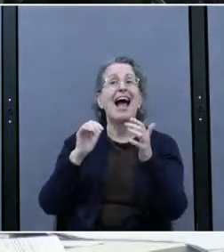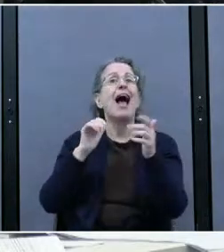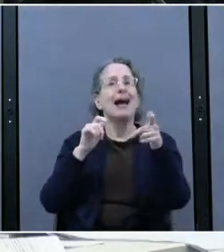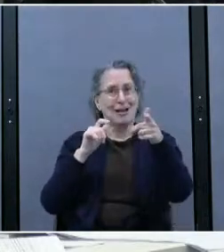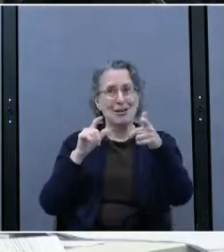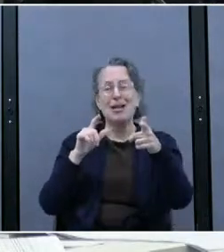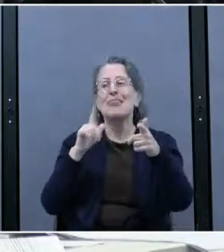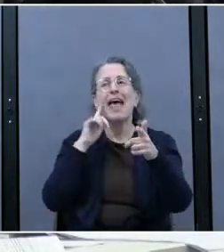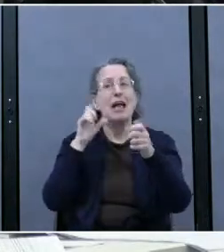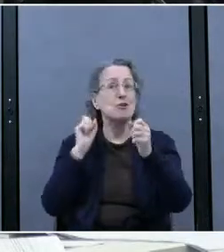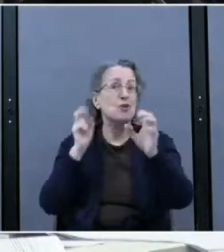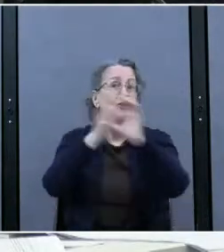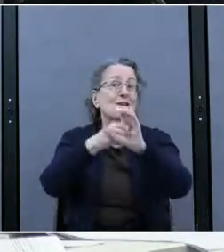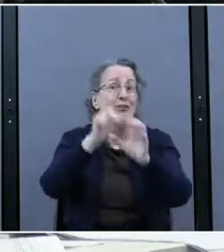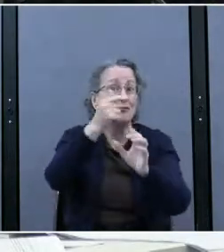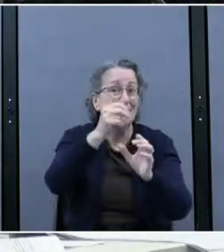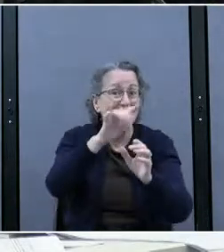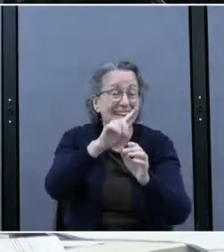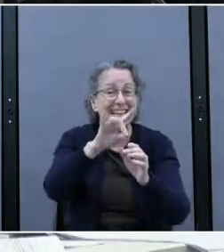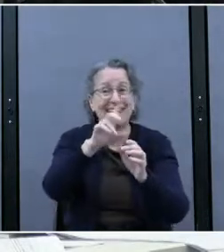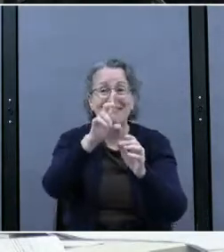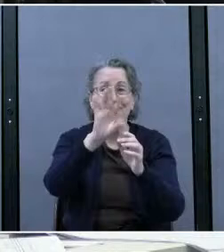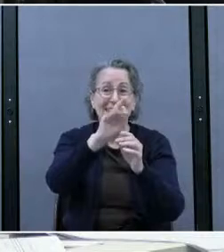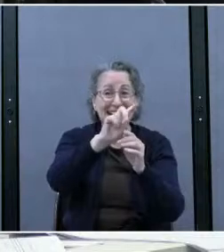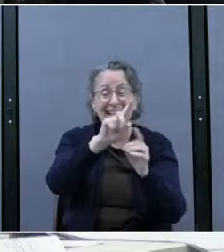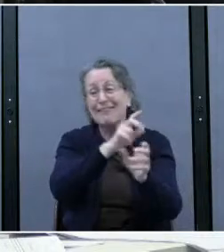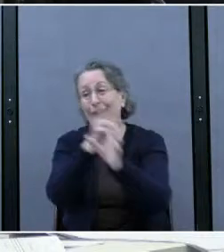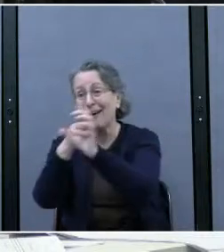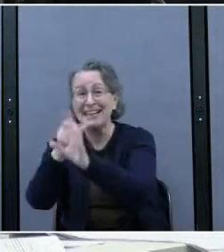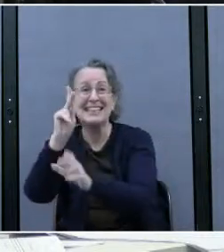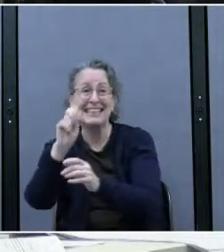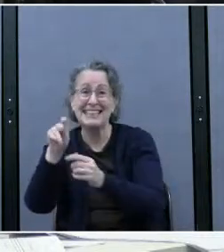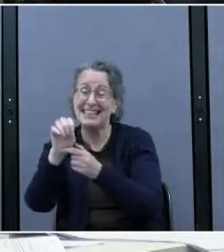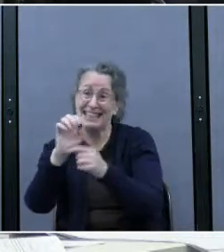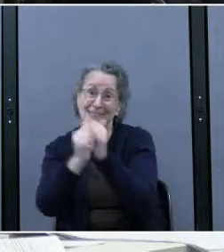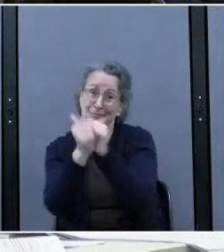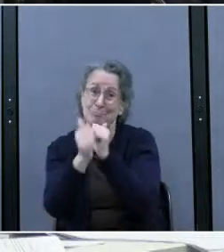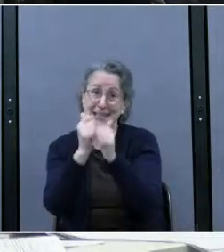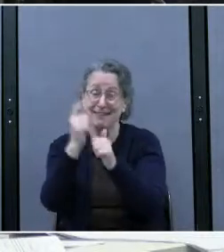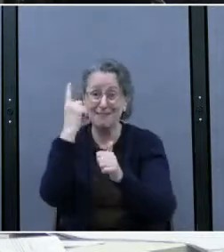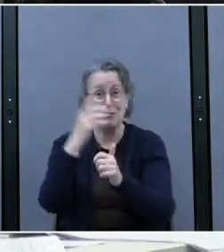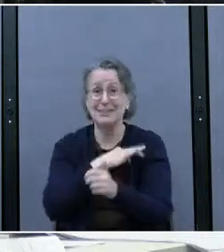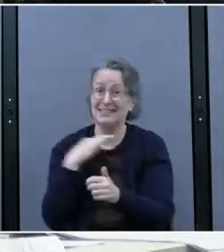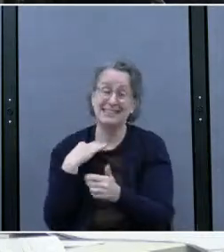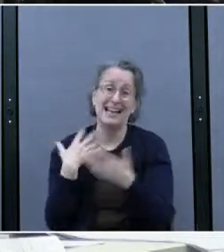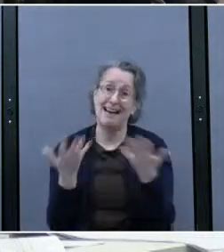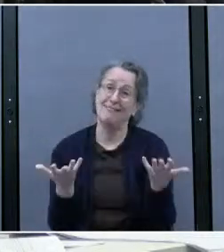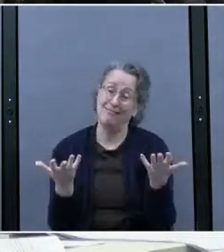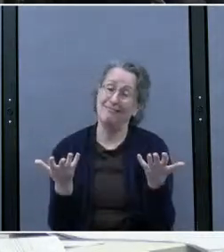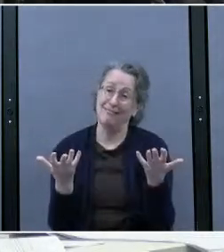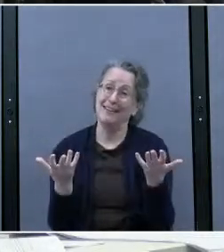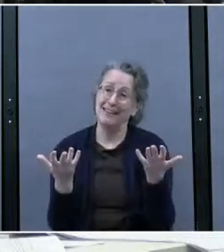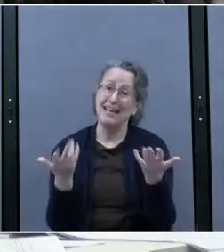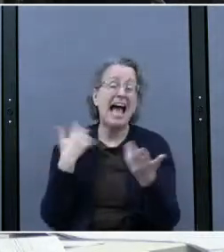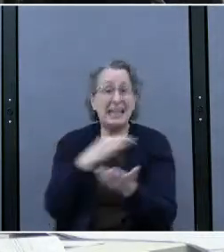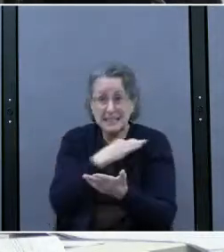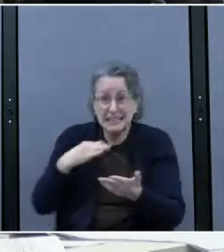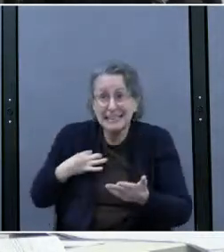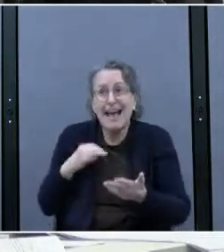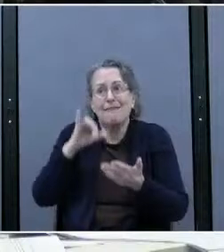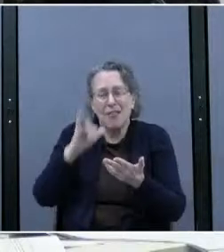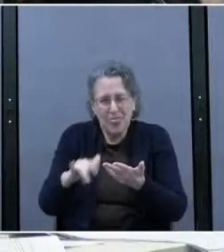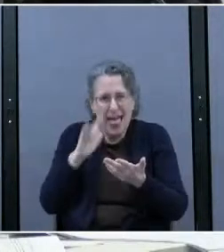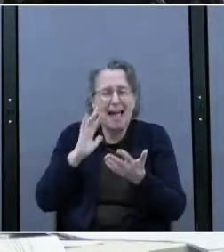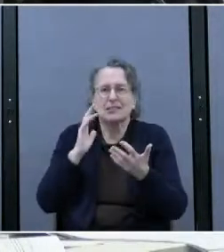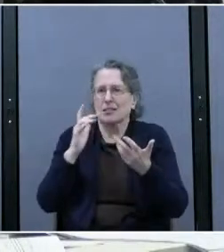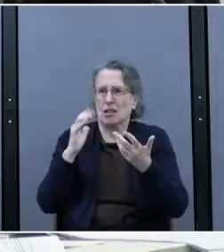considerations go into, like union negotiations, which is again our biggest cost. So you know, the